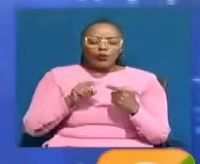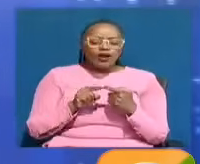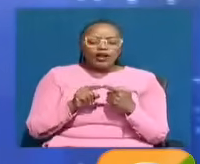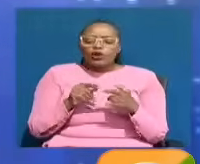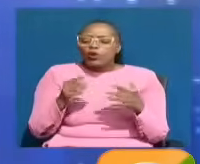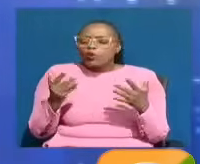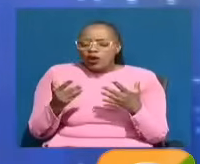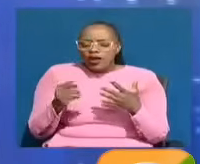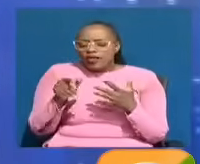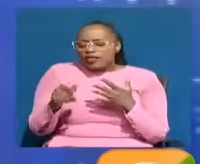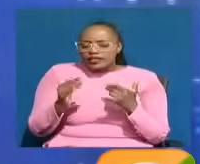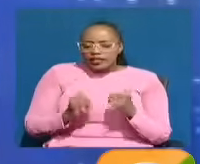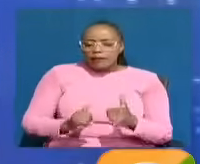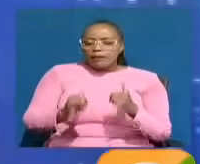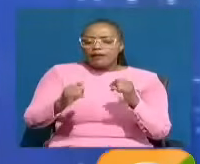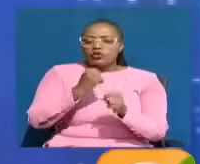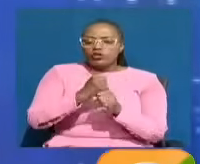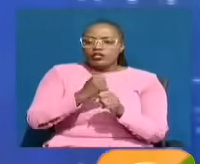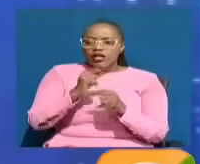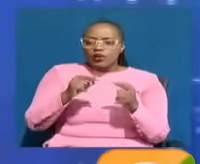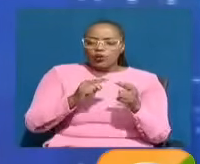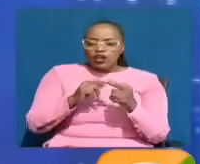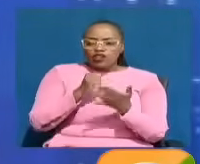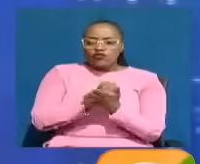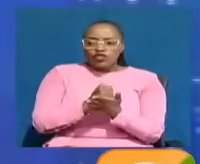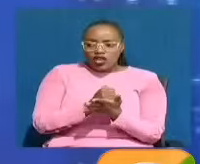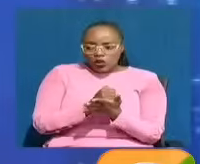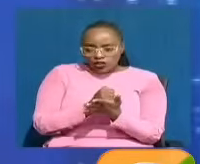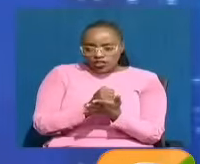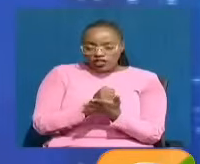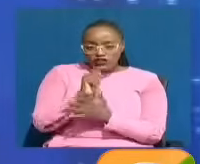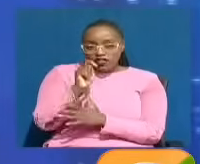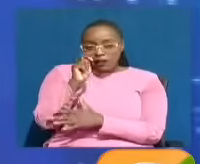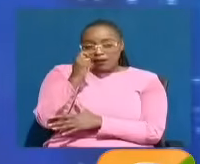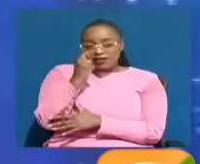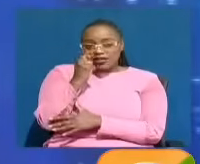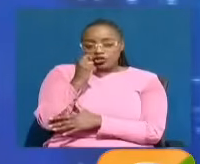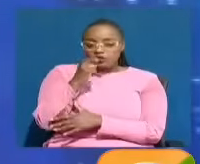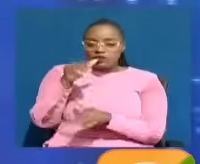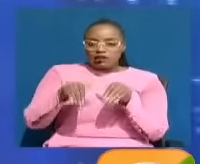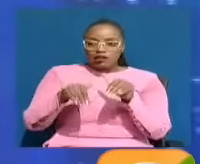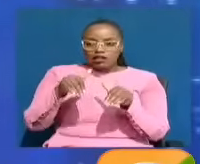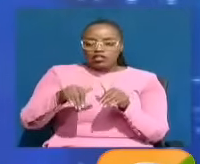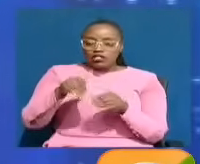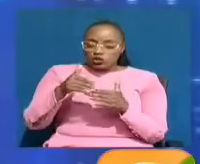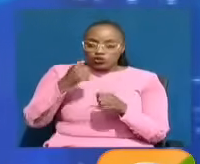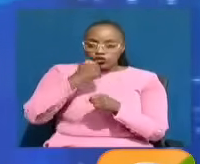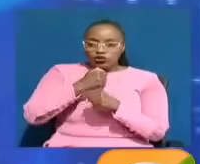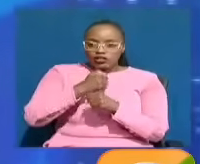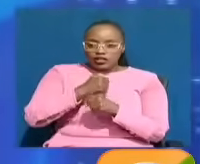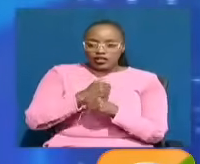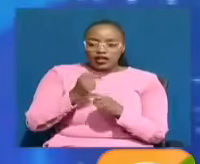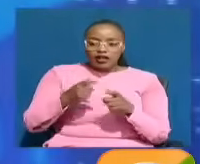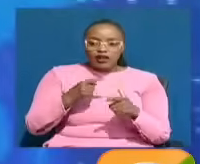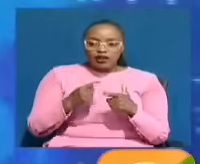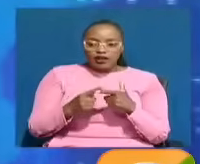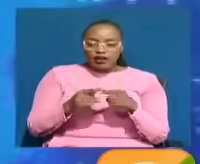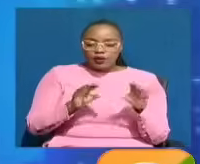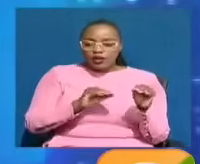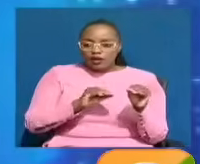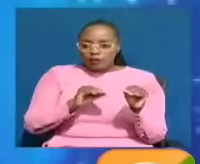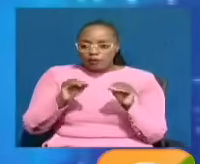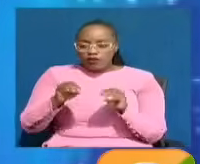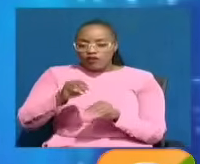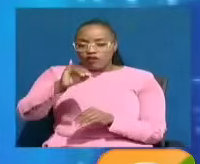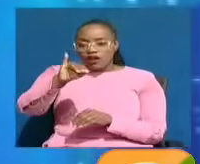in terms of that implementation. So for the audit of the presidential election that was done, we're going to go, for example, to